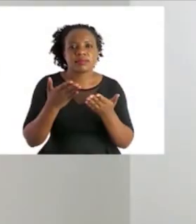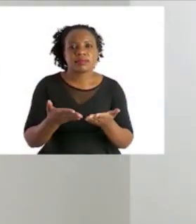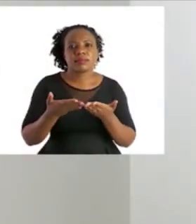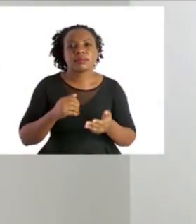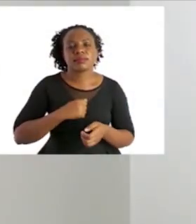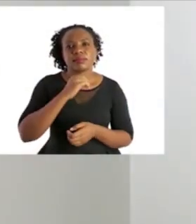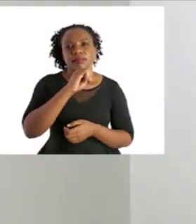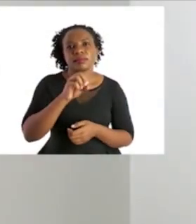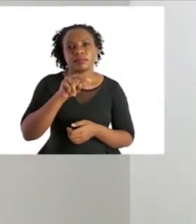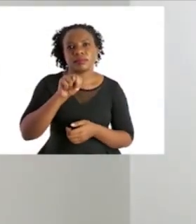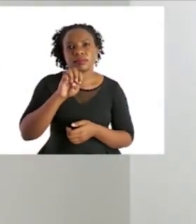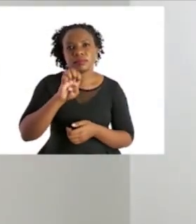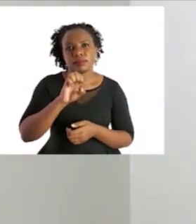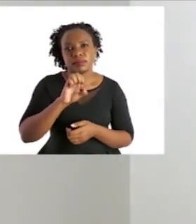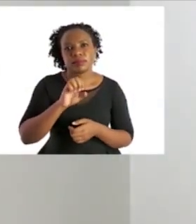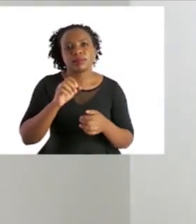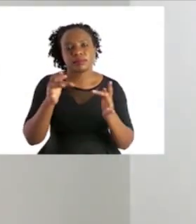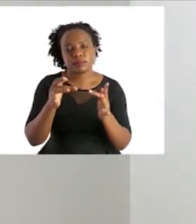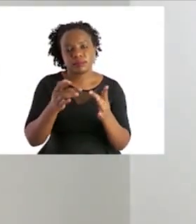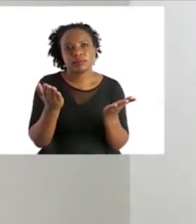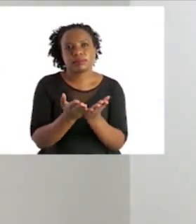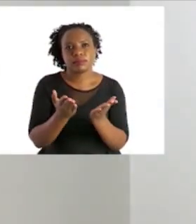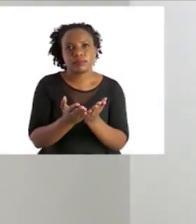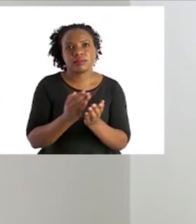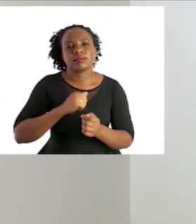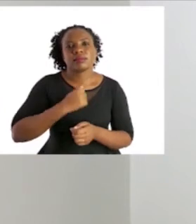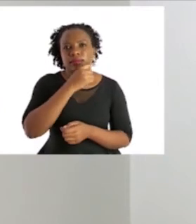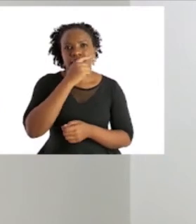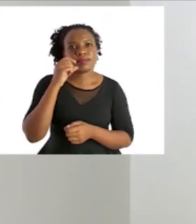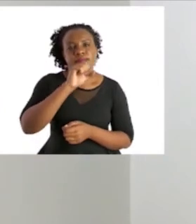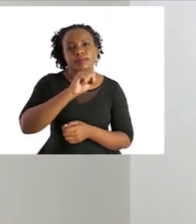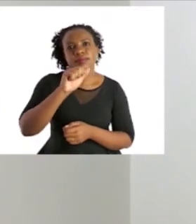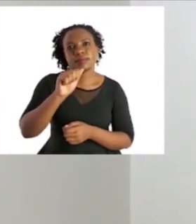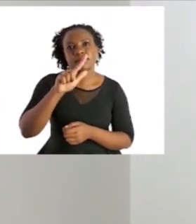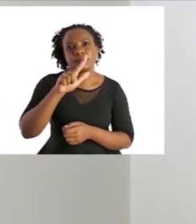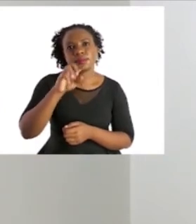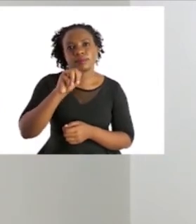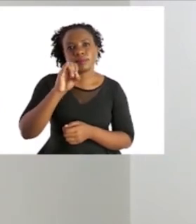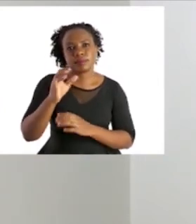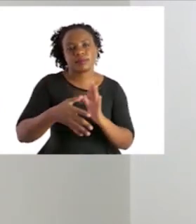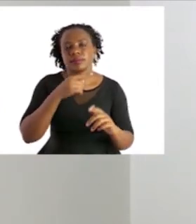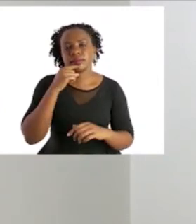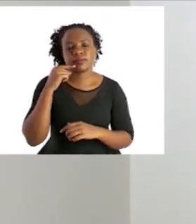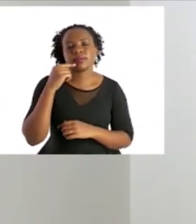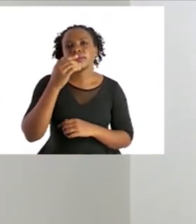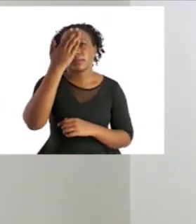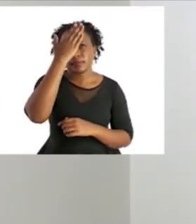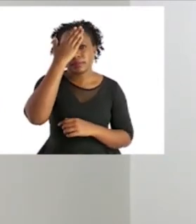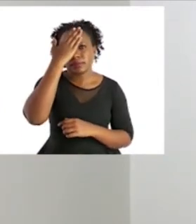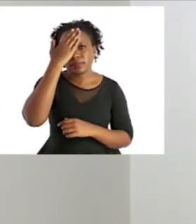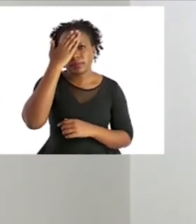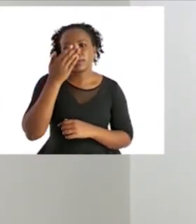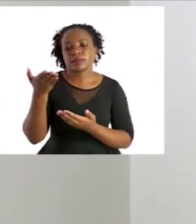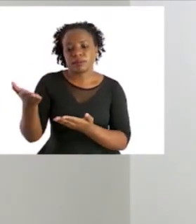Welcome to my zone online school. My name is Oswald Ndoda. Welcome,